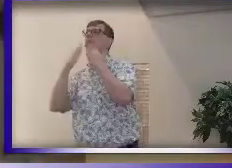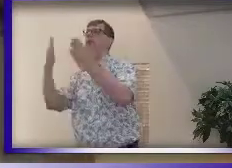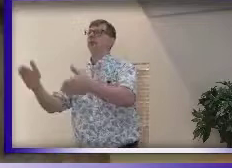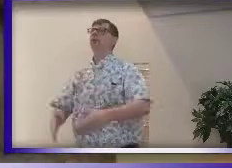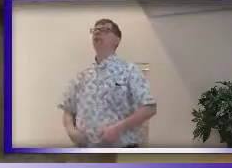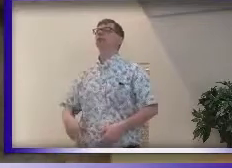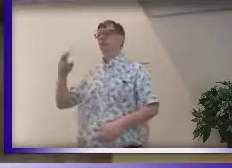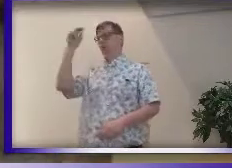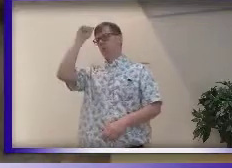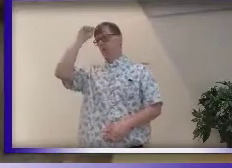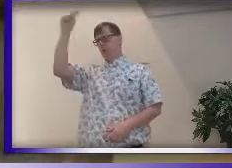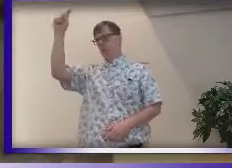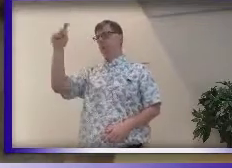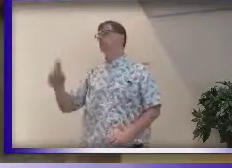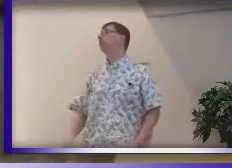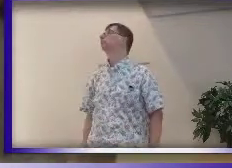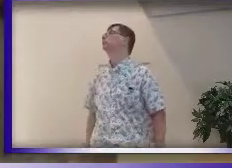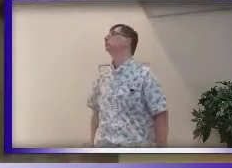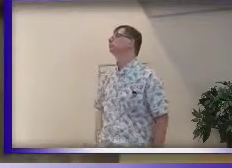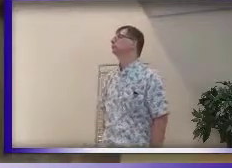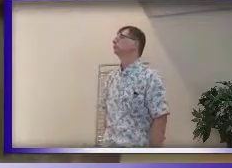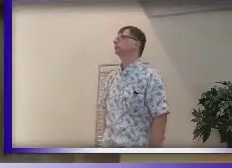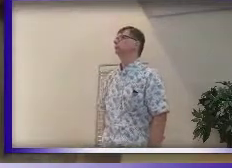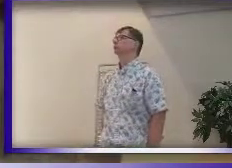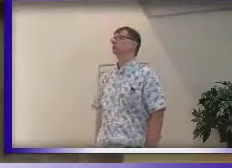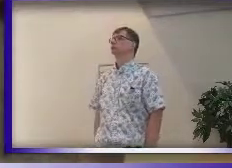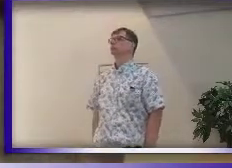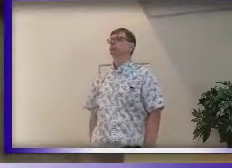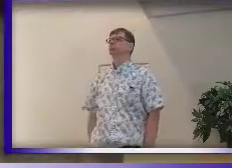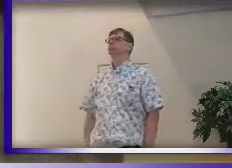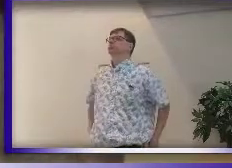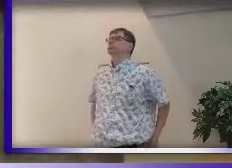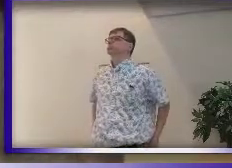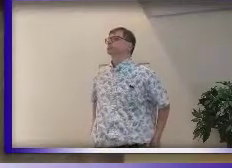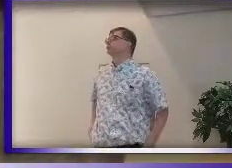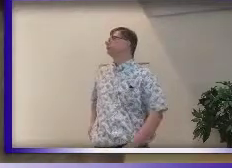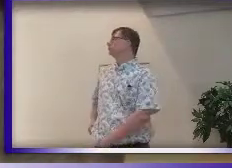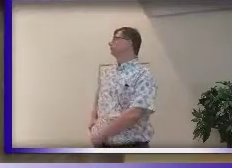Okay, you people online are totally getting shouted down. You've got to learn to type.